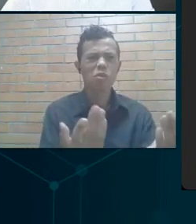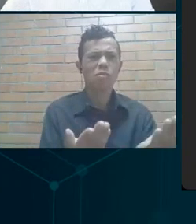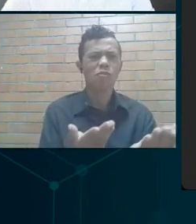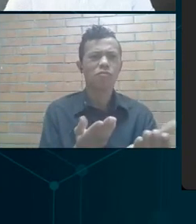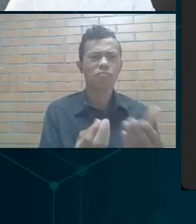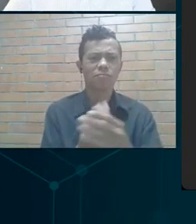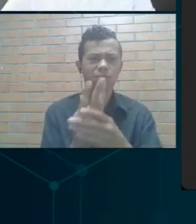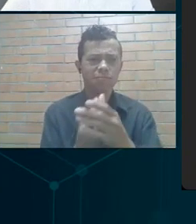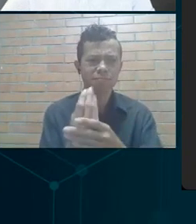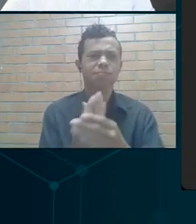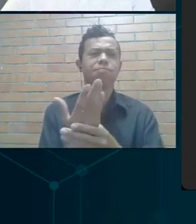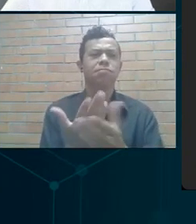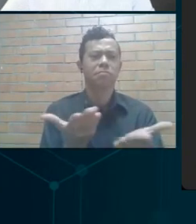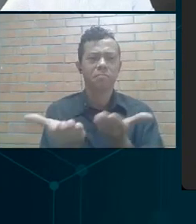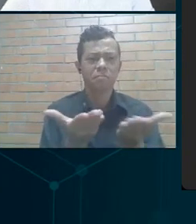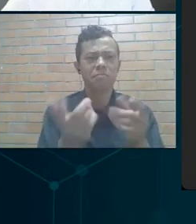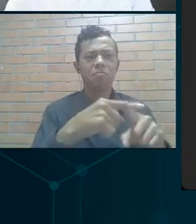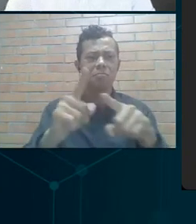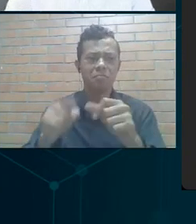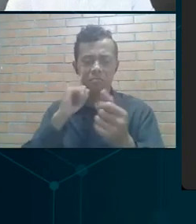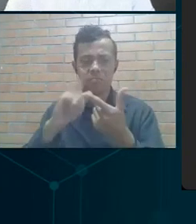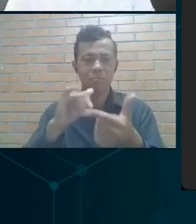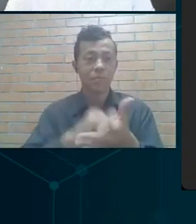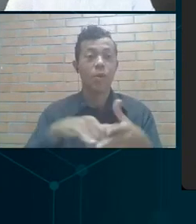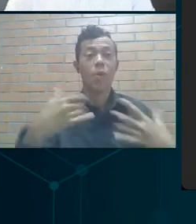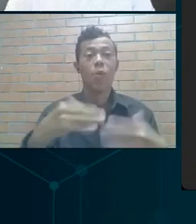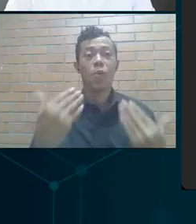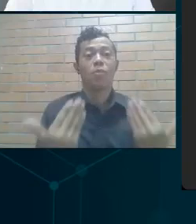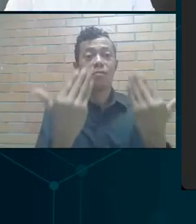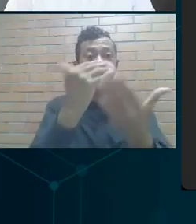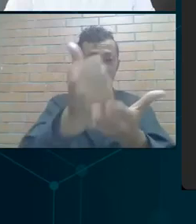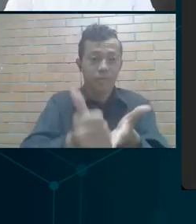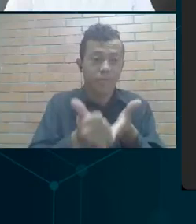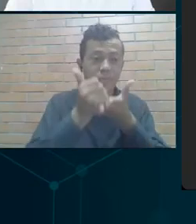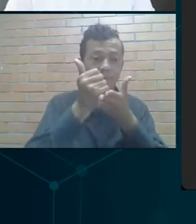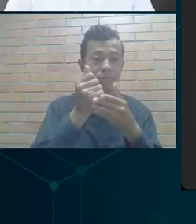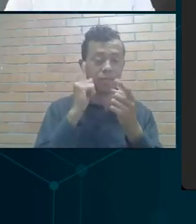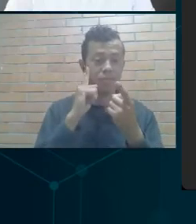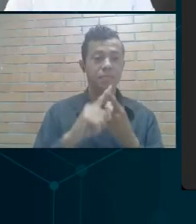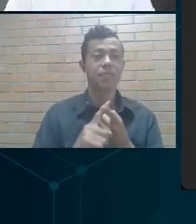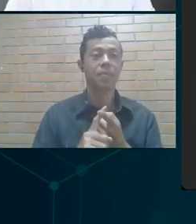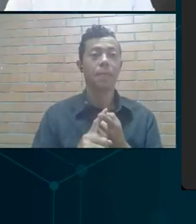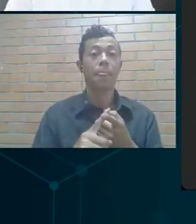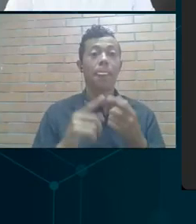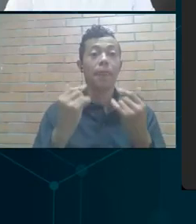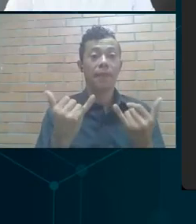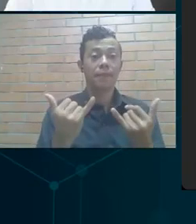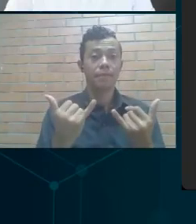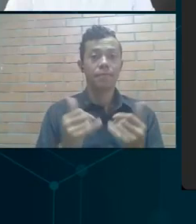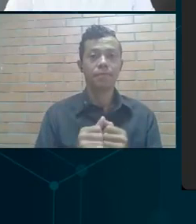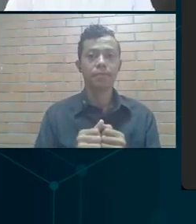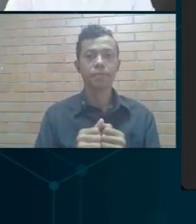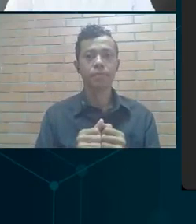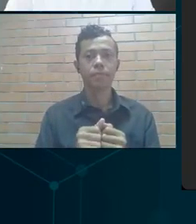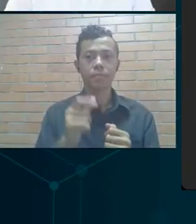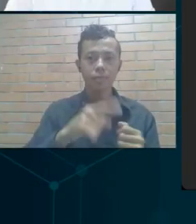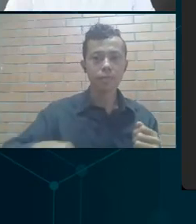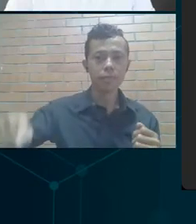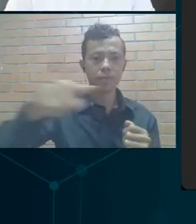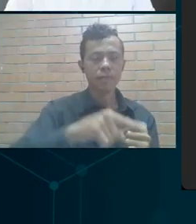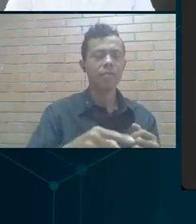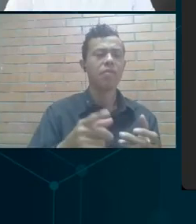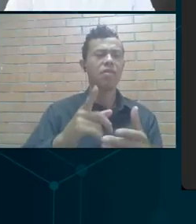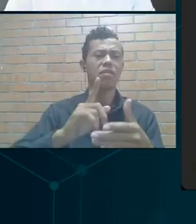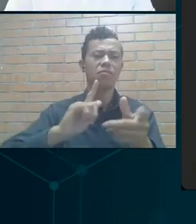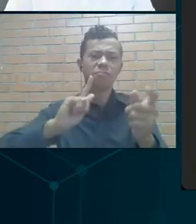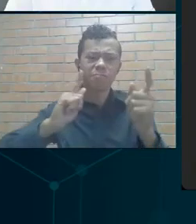it just helps a lot. What we're seeing is that the rate of change of technology is so